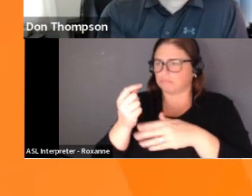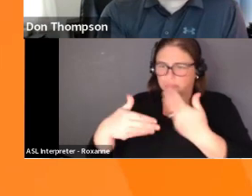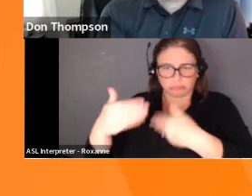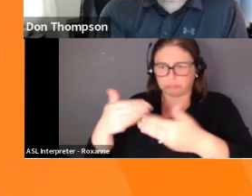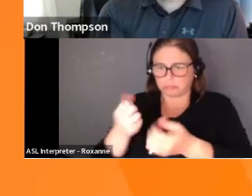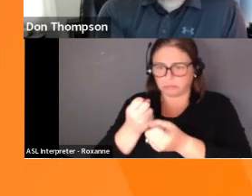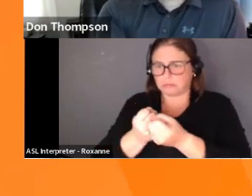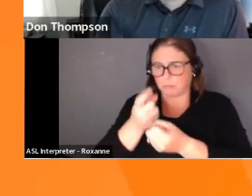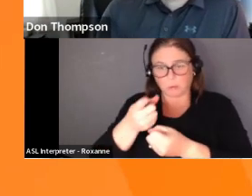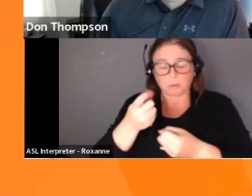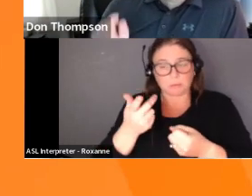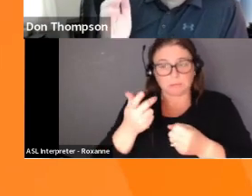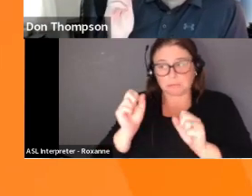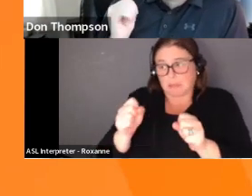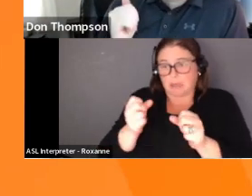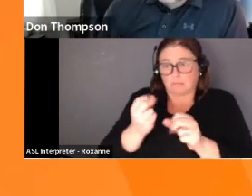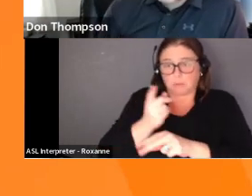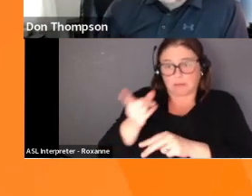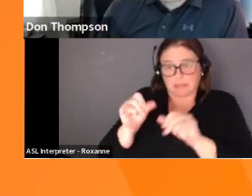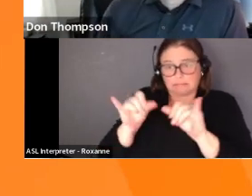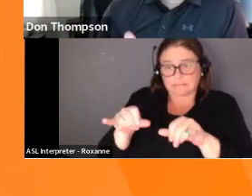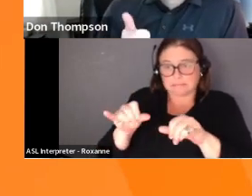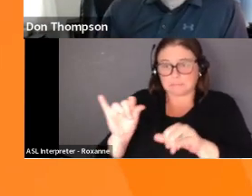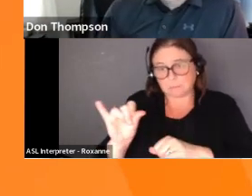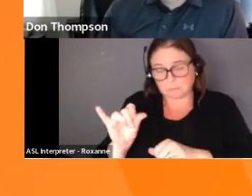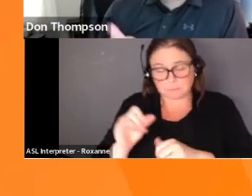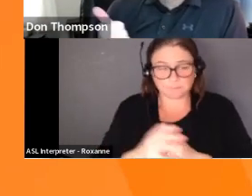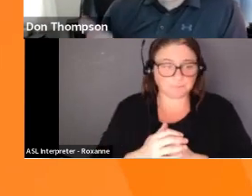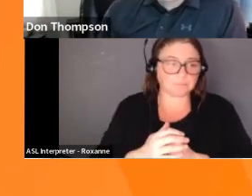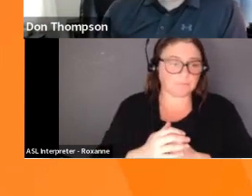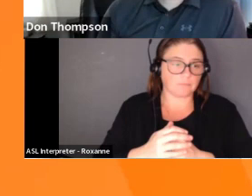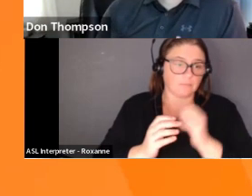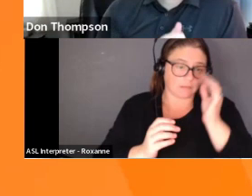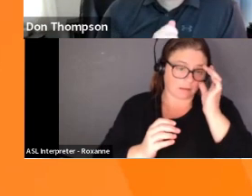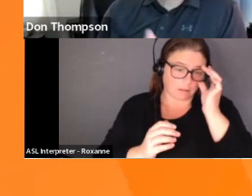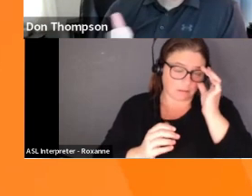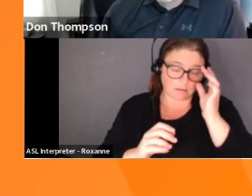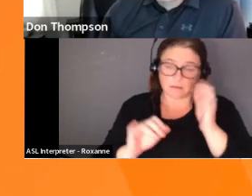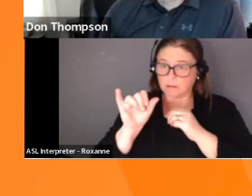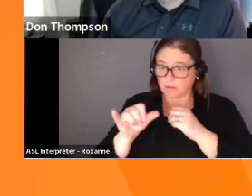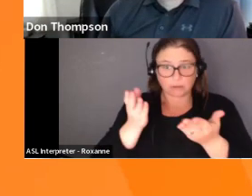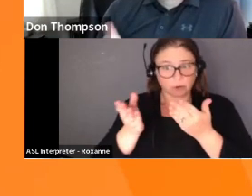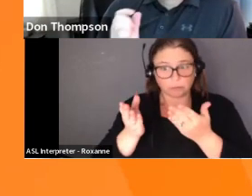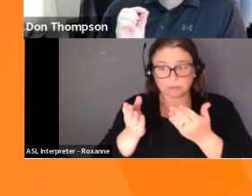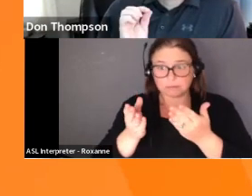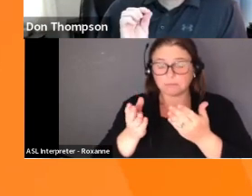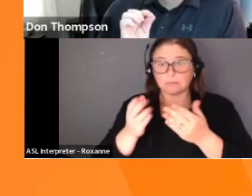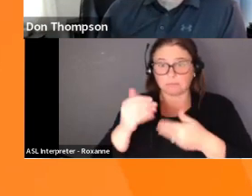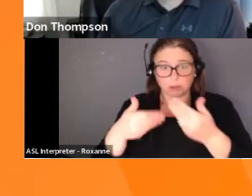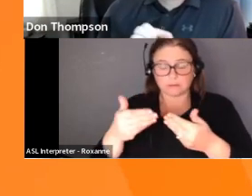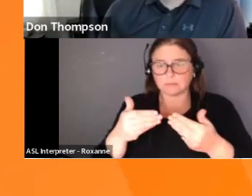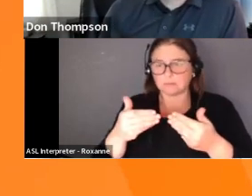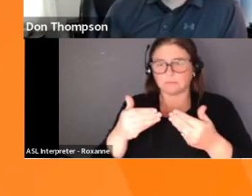Okay. So using that process, that service, very important, because